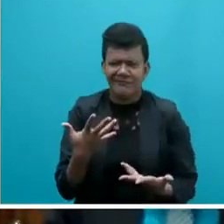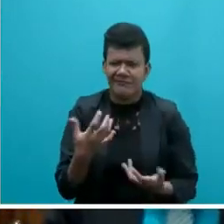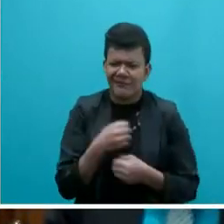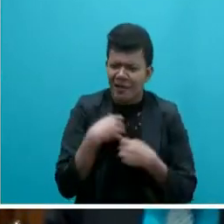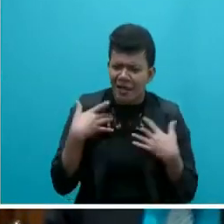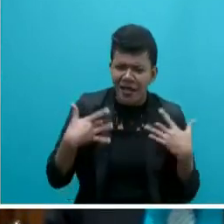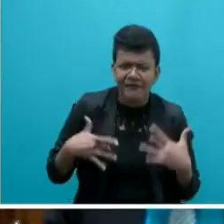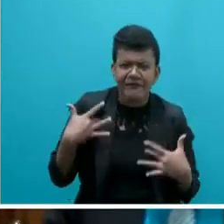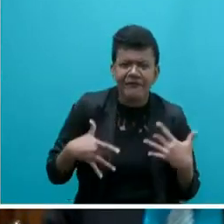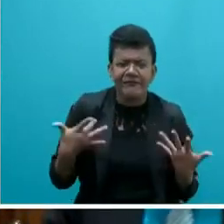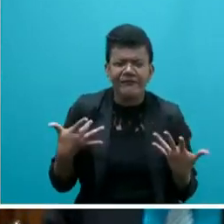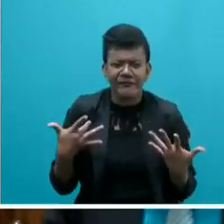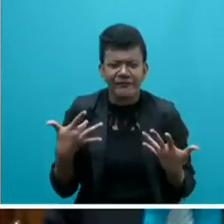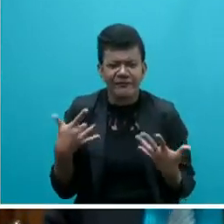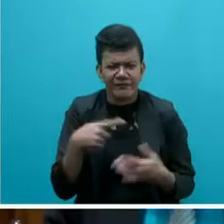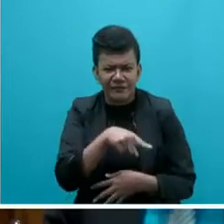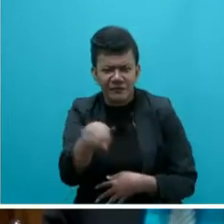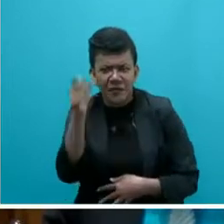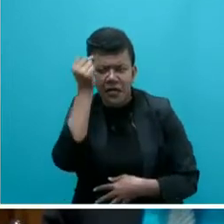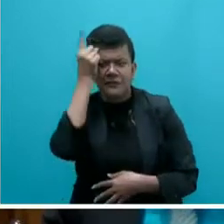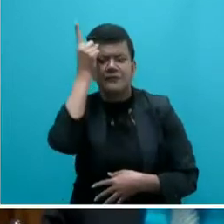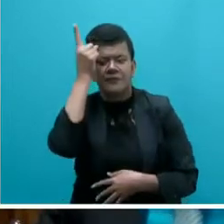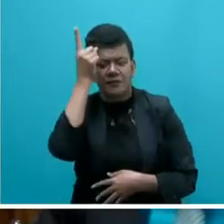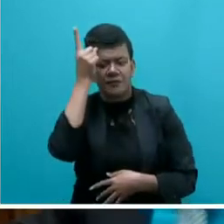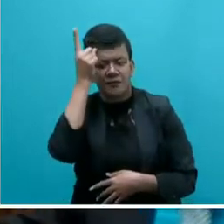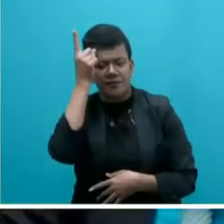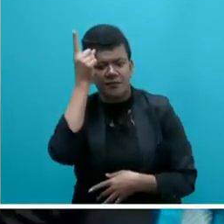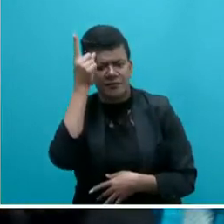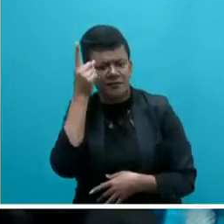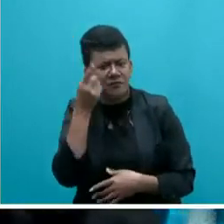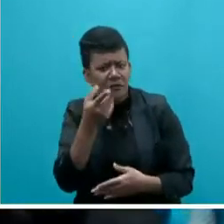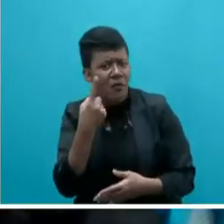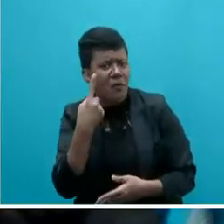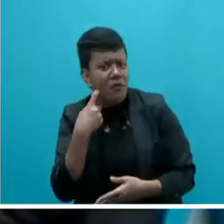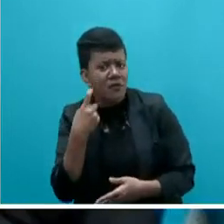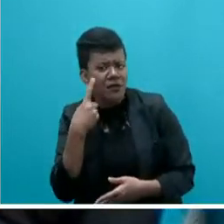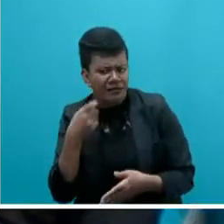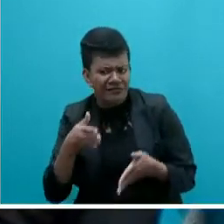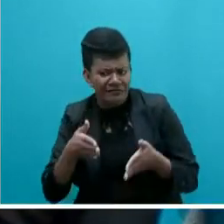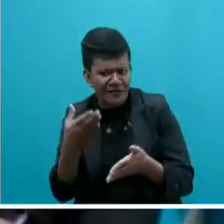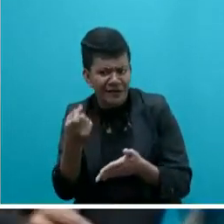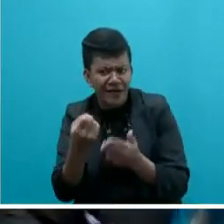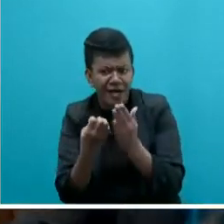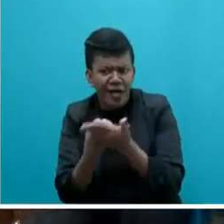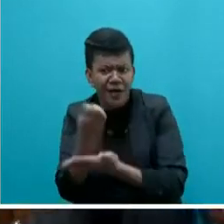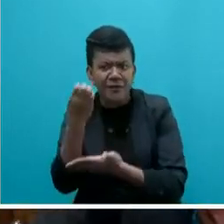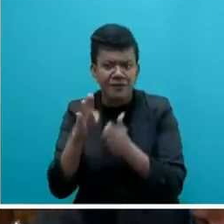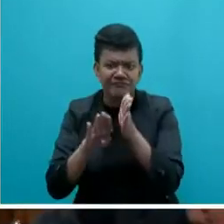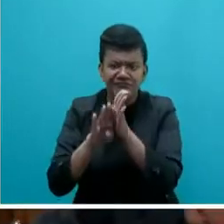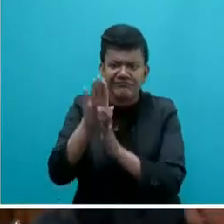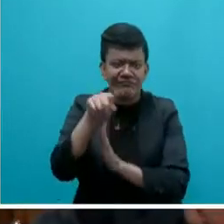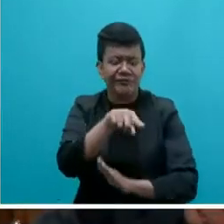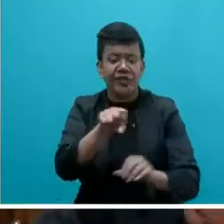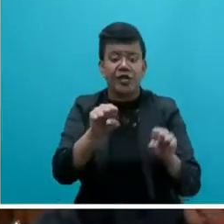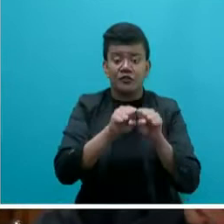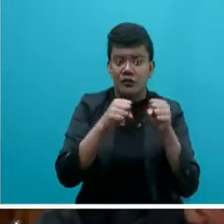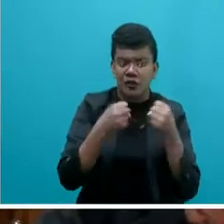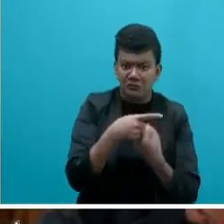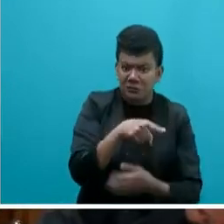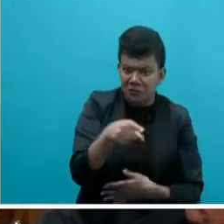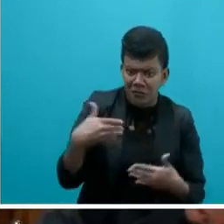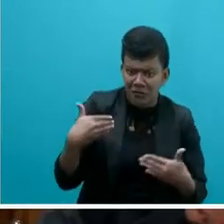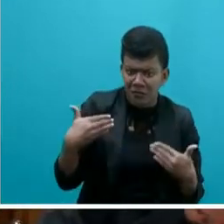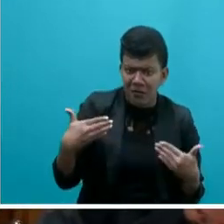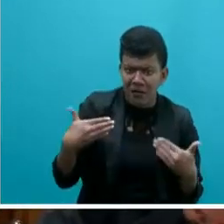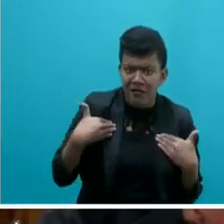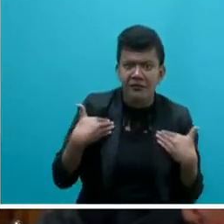understand the connection between waterways and environment to economic development, social well-being and climate change. Honourable Speaker